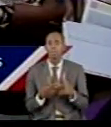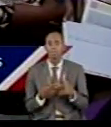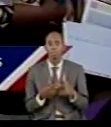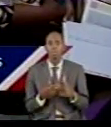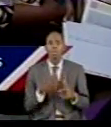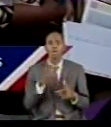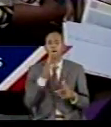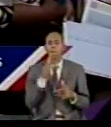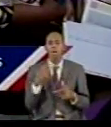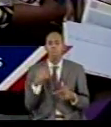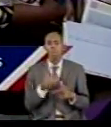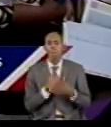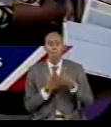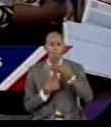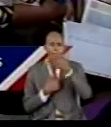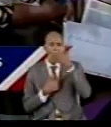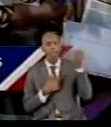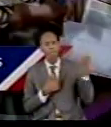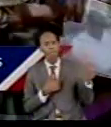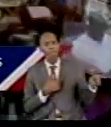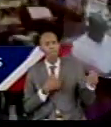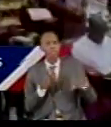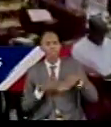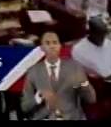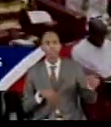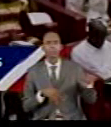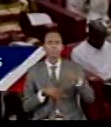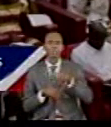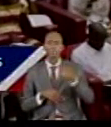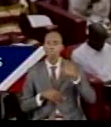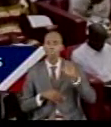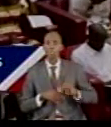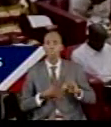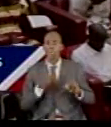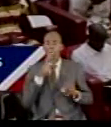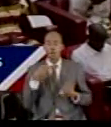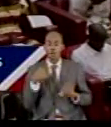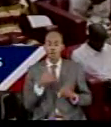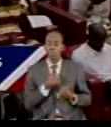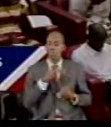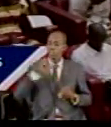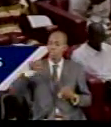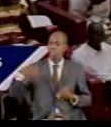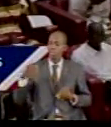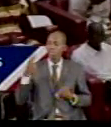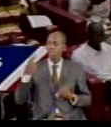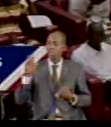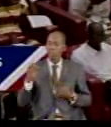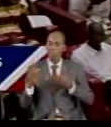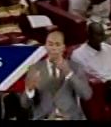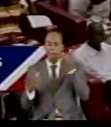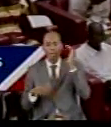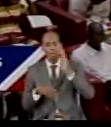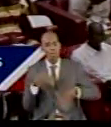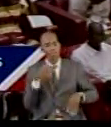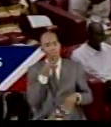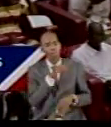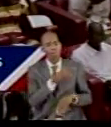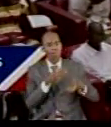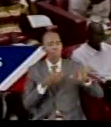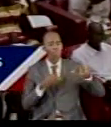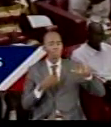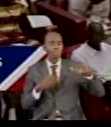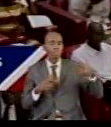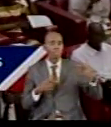Are we better than they? No. Are we Jews better than the Gentiles? No. In no